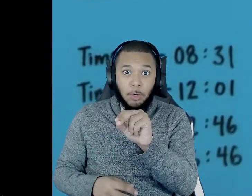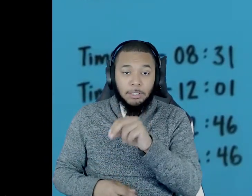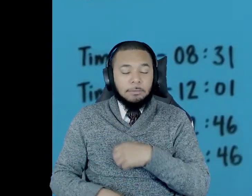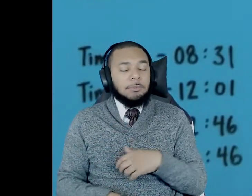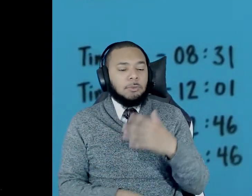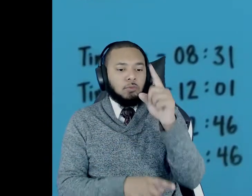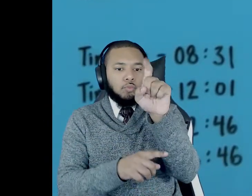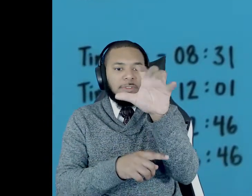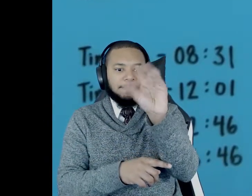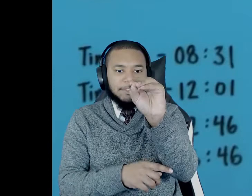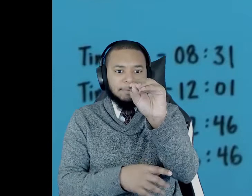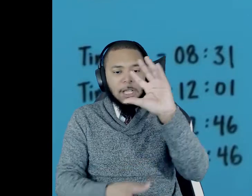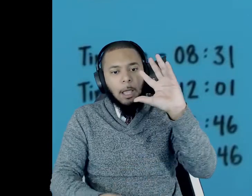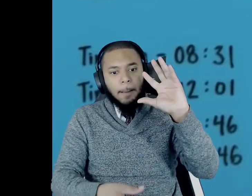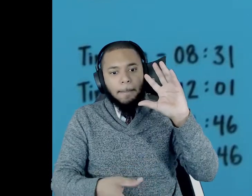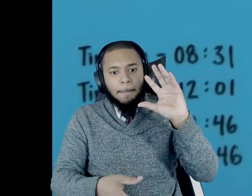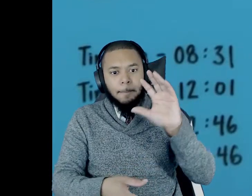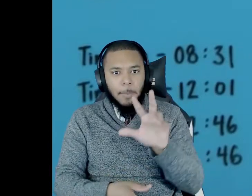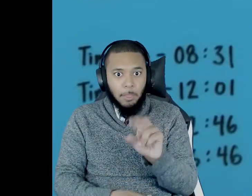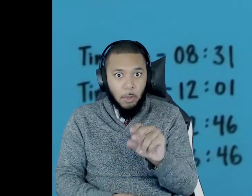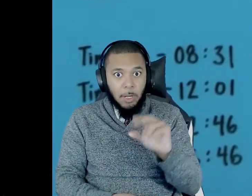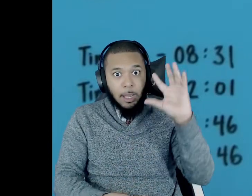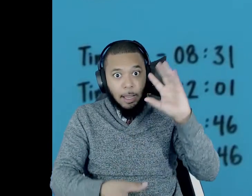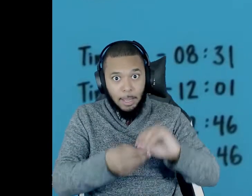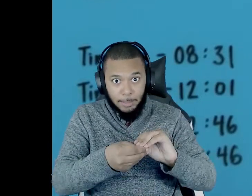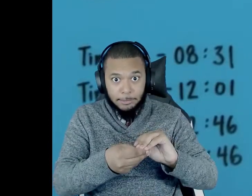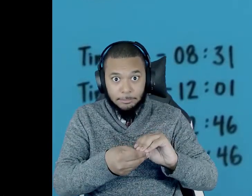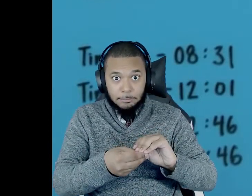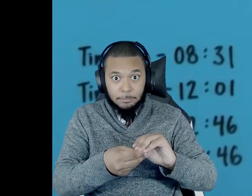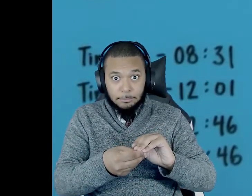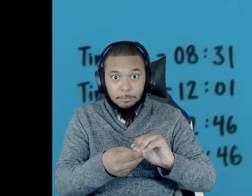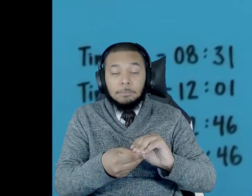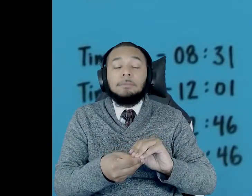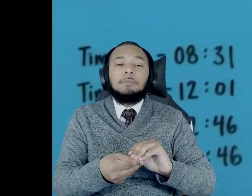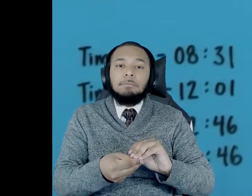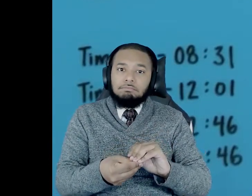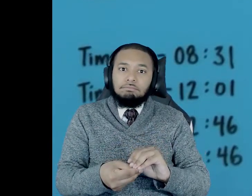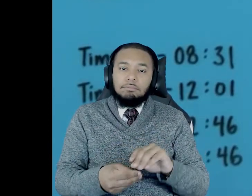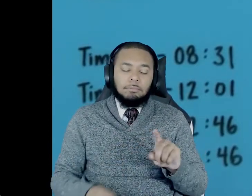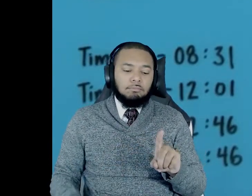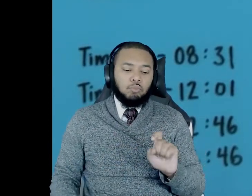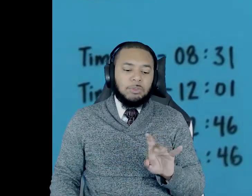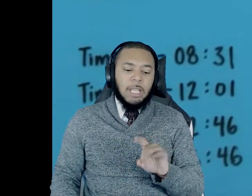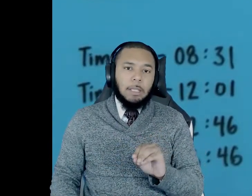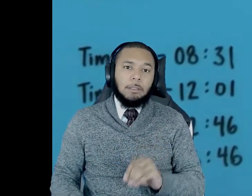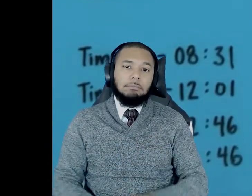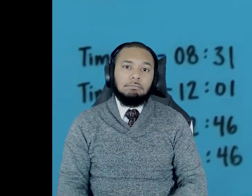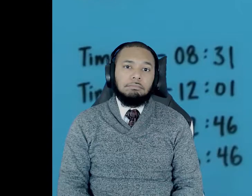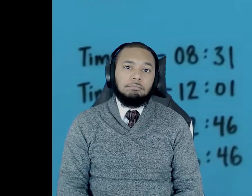30. Right? 15 times 2 is 30. Now I'll just add.